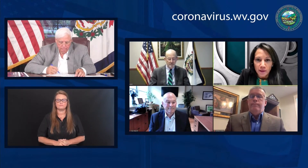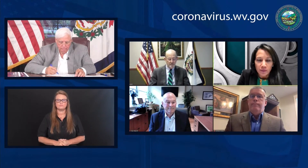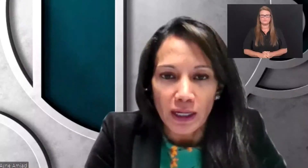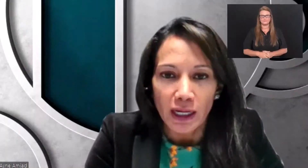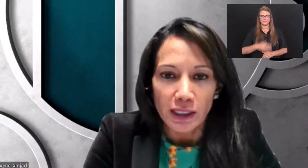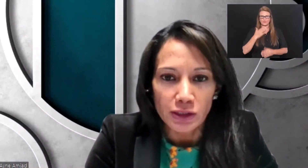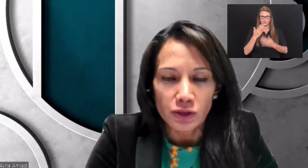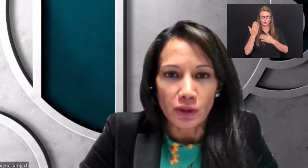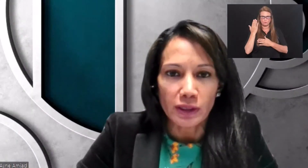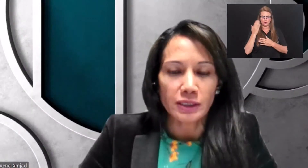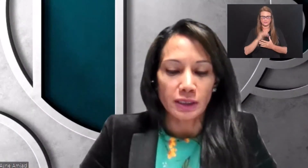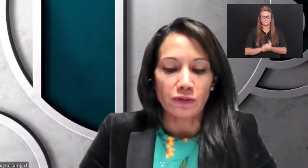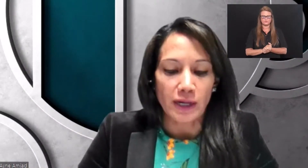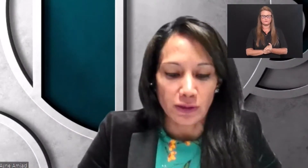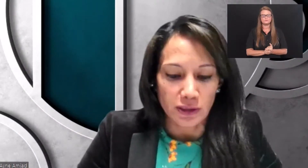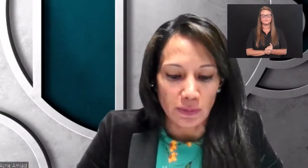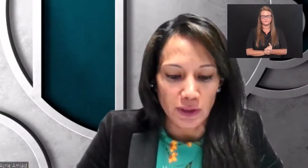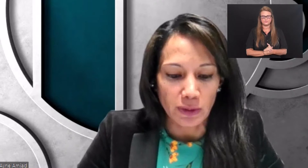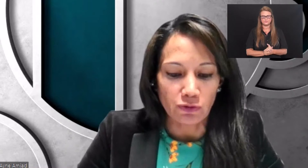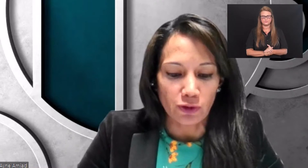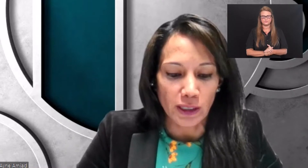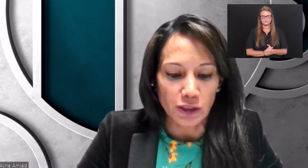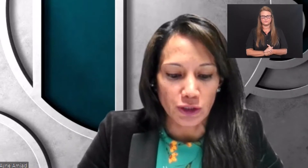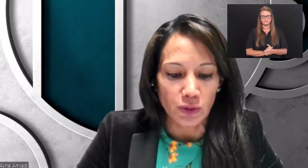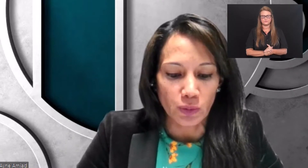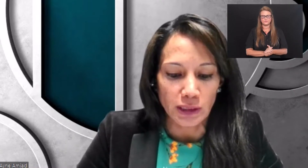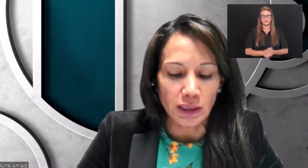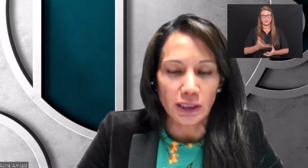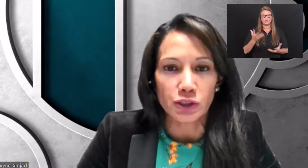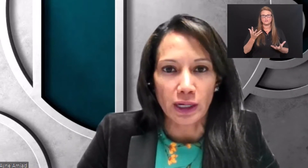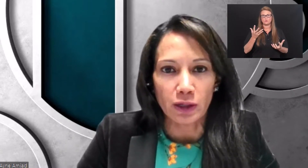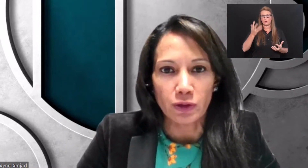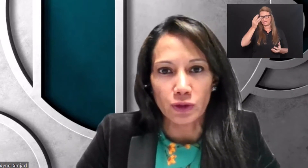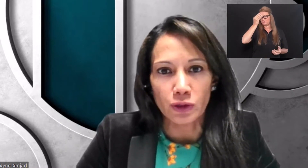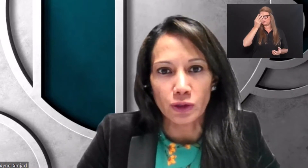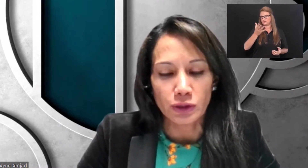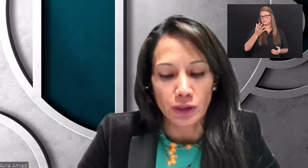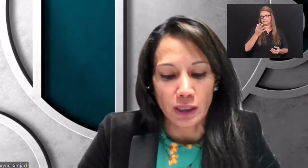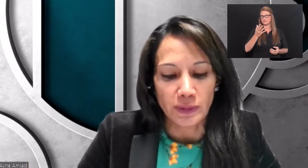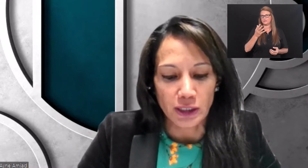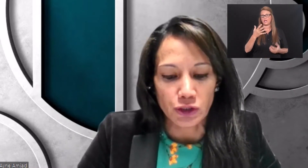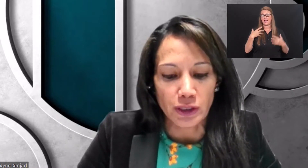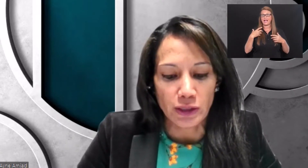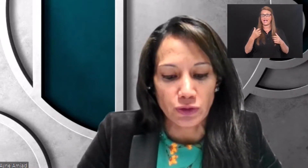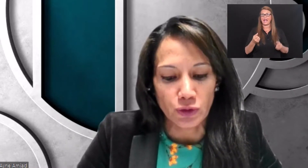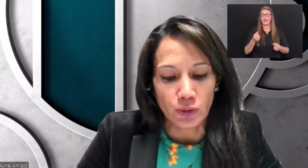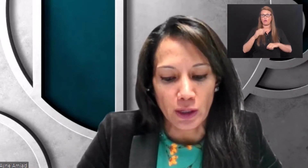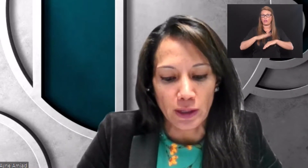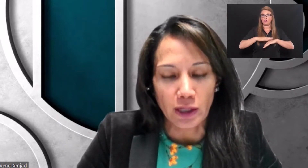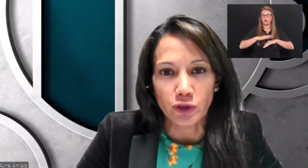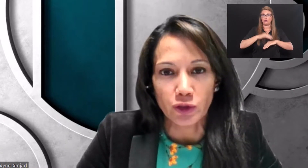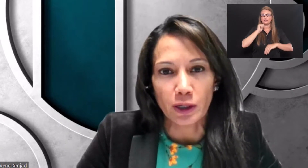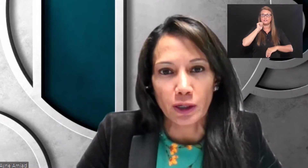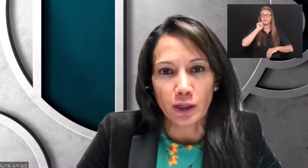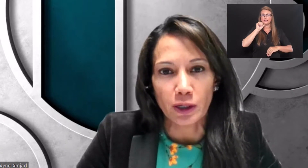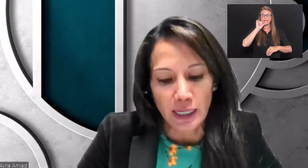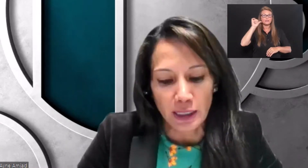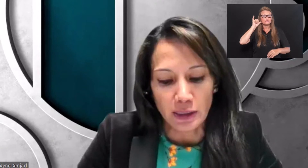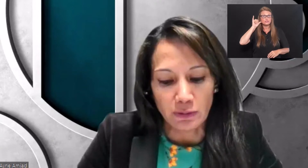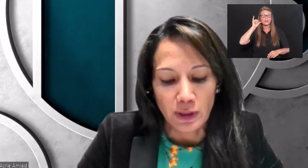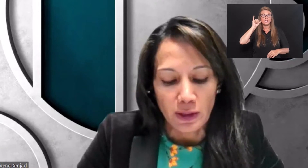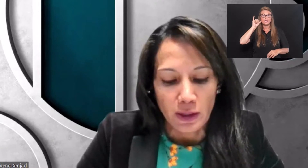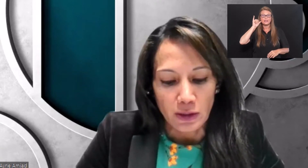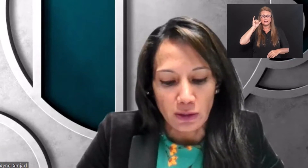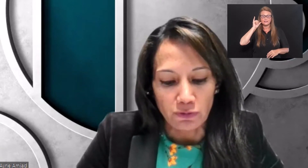Good morning. I just wanted to give out some information. We did issue a health alert yesterday to our health departments